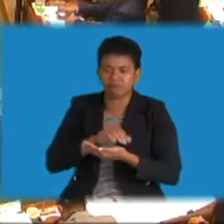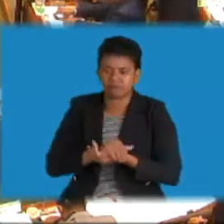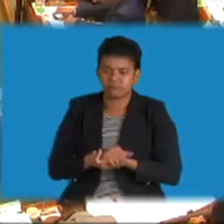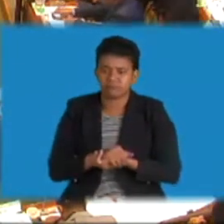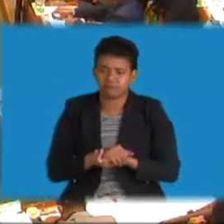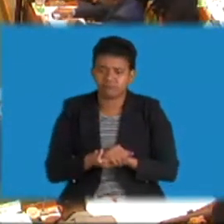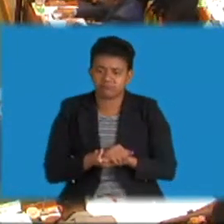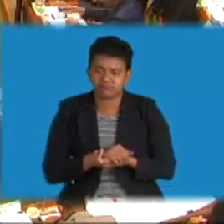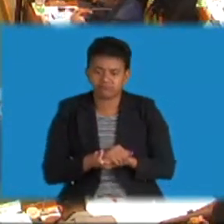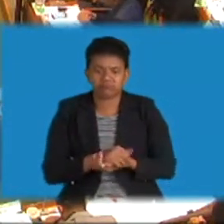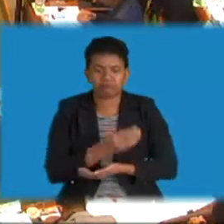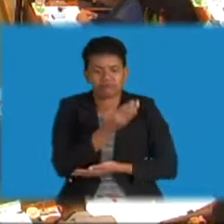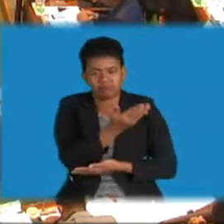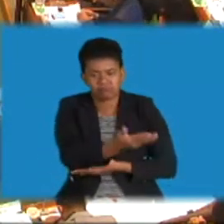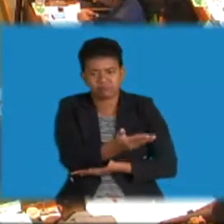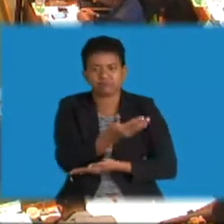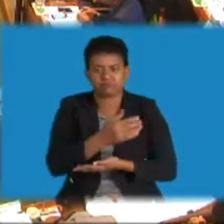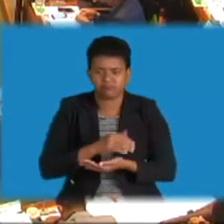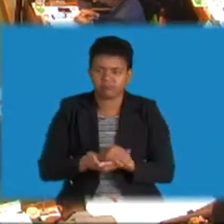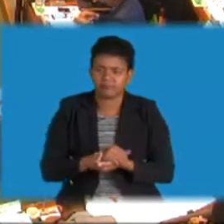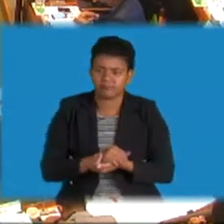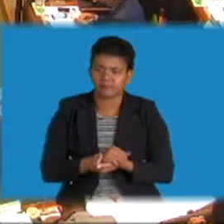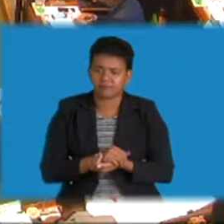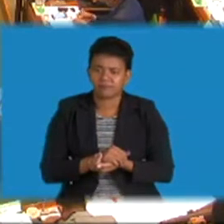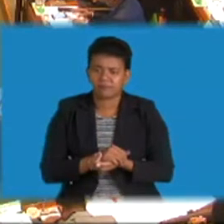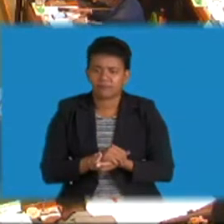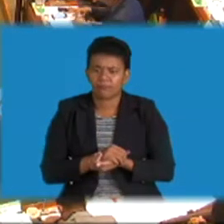Thank you, Madam Speaker. All those